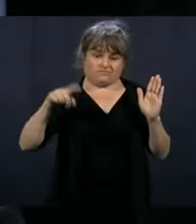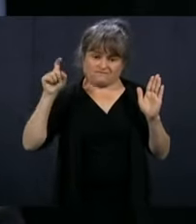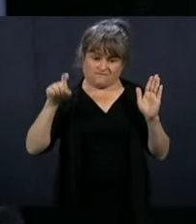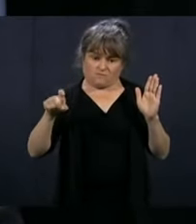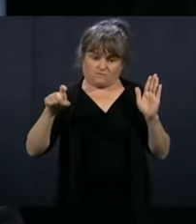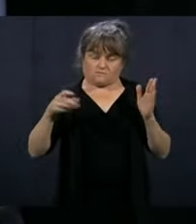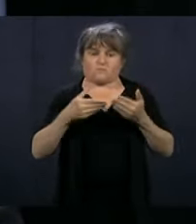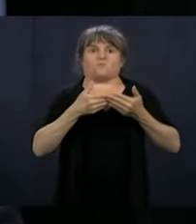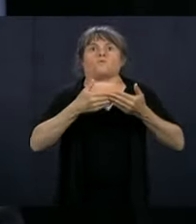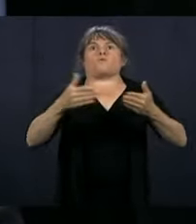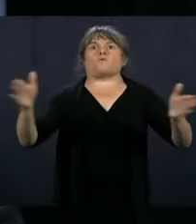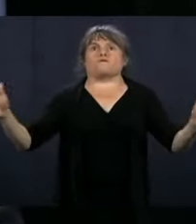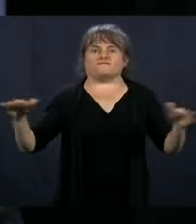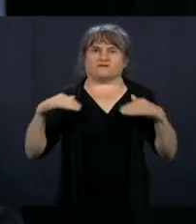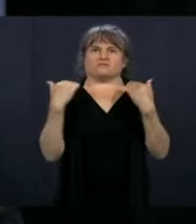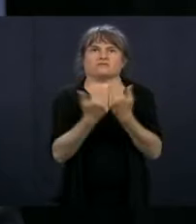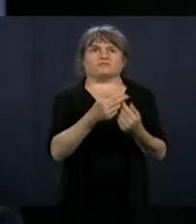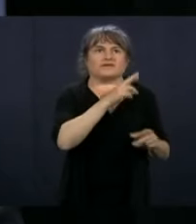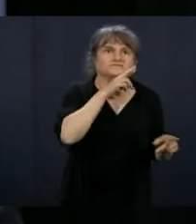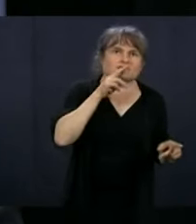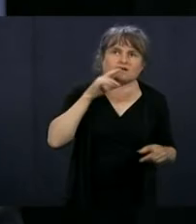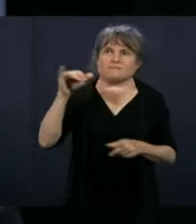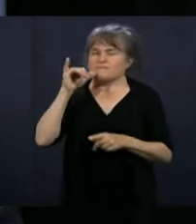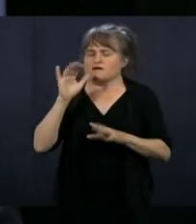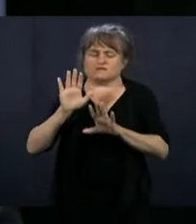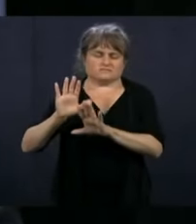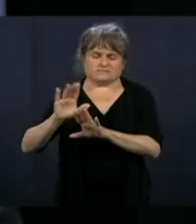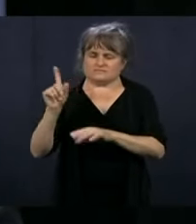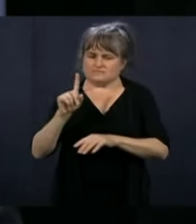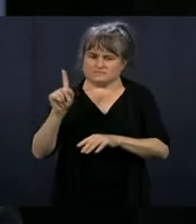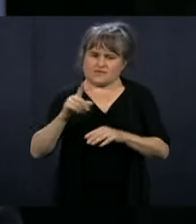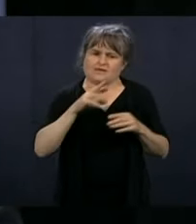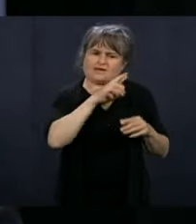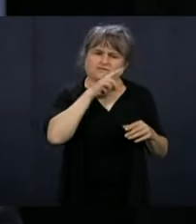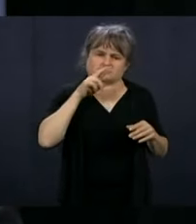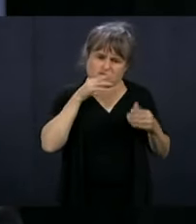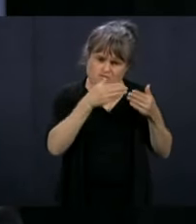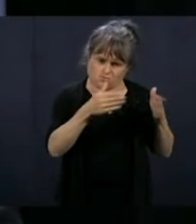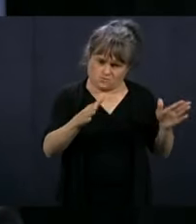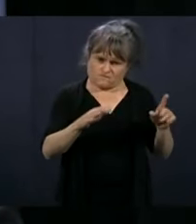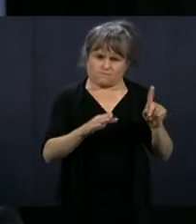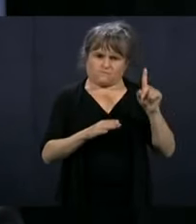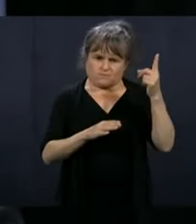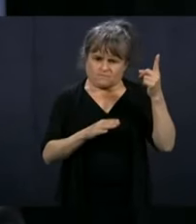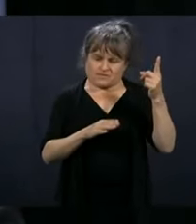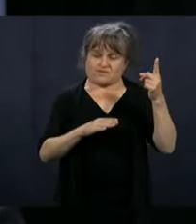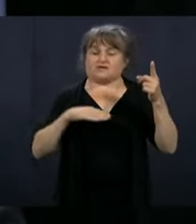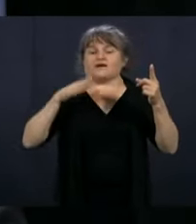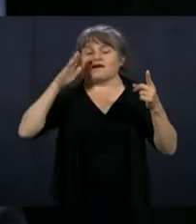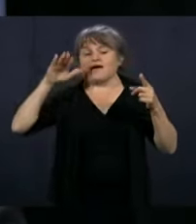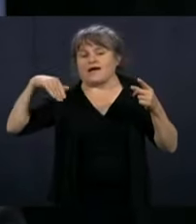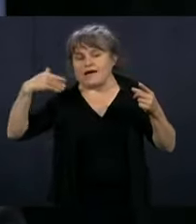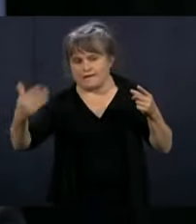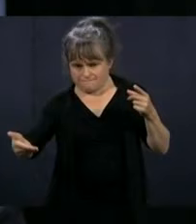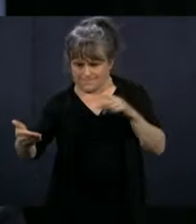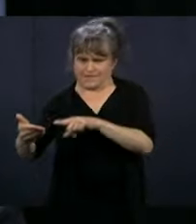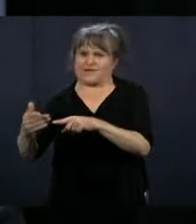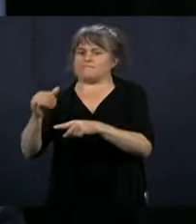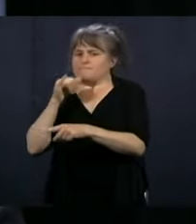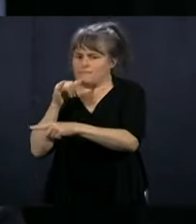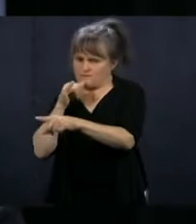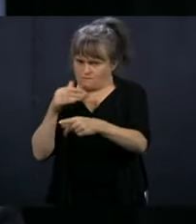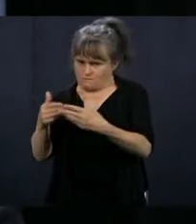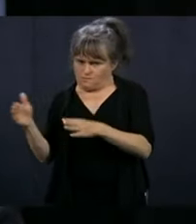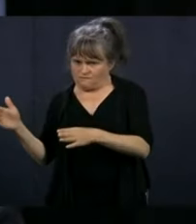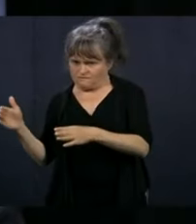deconfine gradually. So what we're saying is that we reopen restaurants gradually and then bars, but